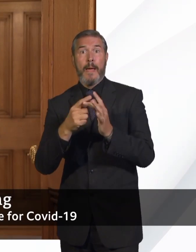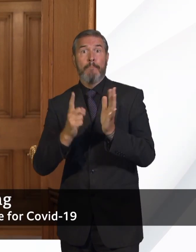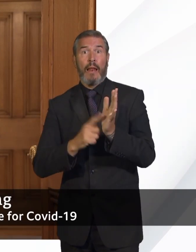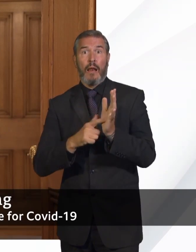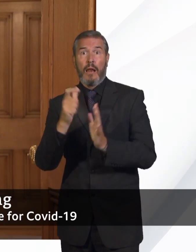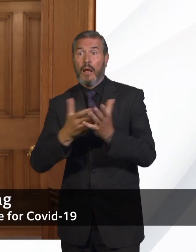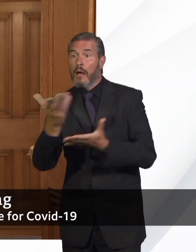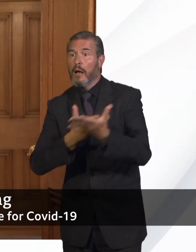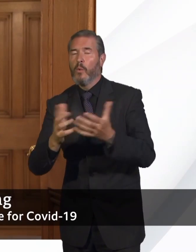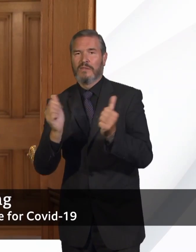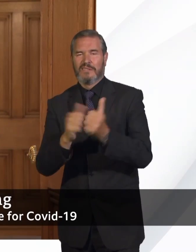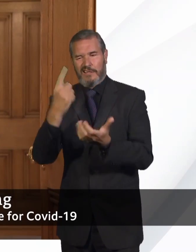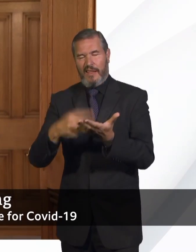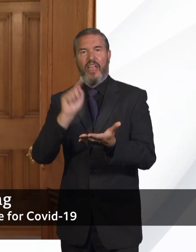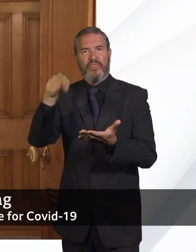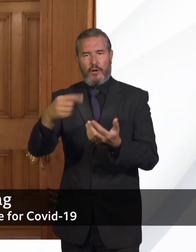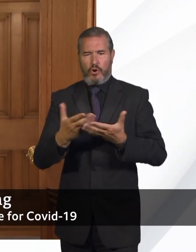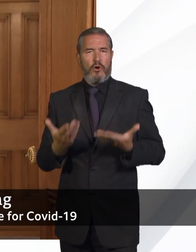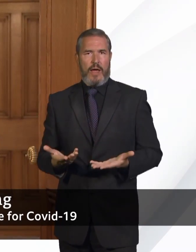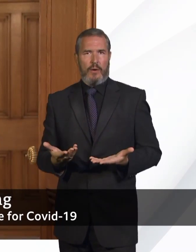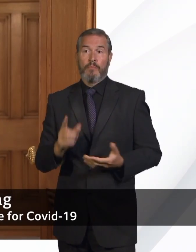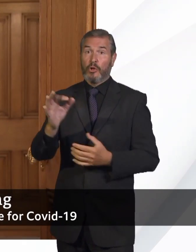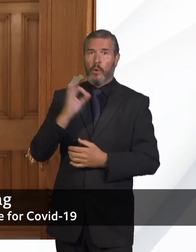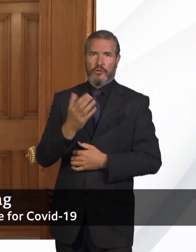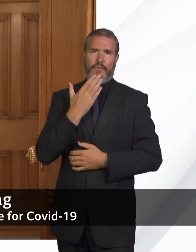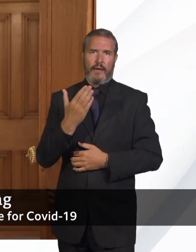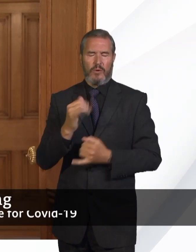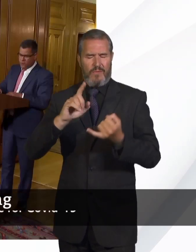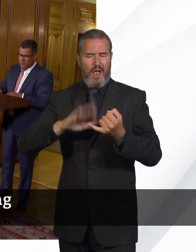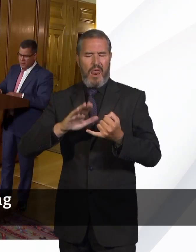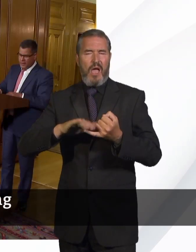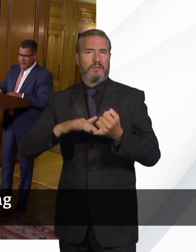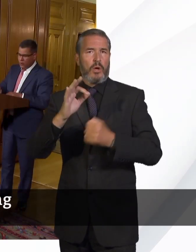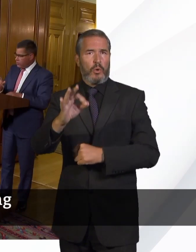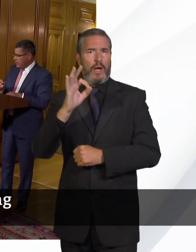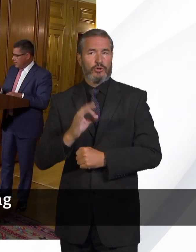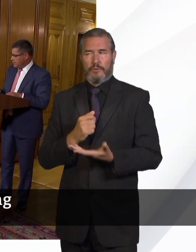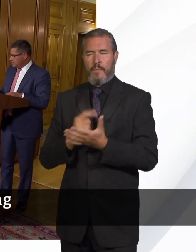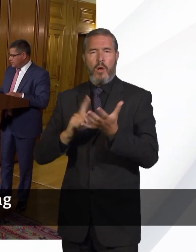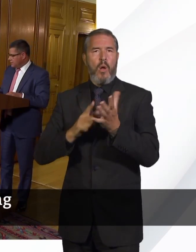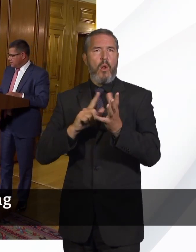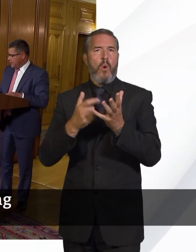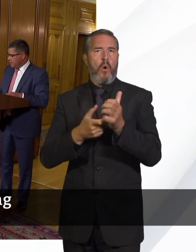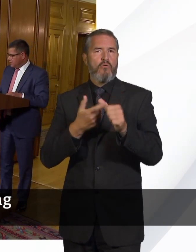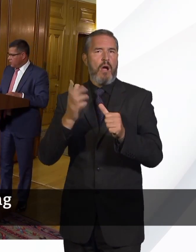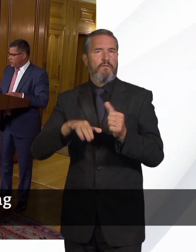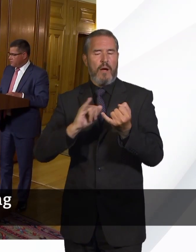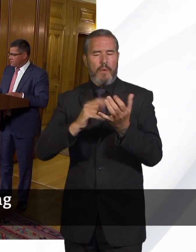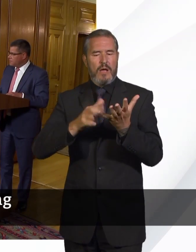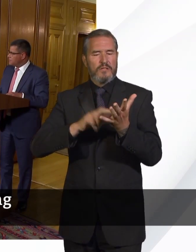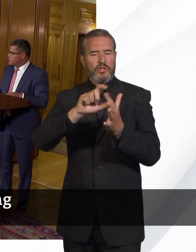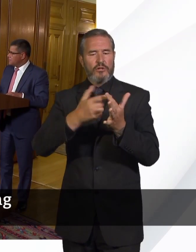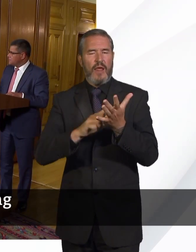might improve upon that. Thank you very much for that, Joe. The last question is from Laura at the Sunderland Echo.